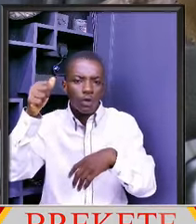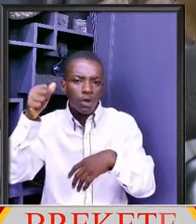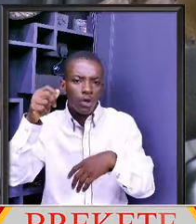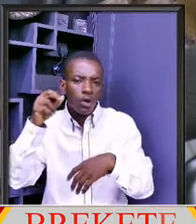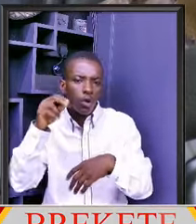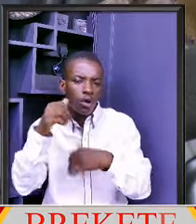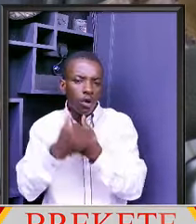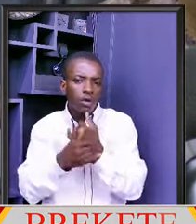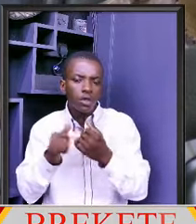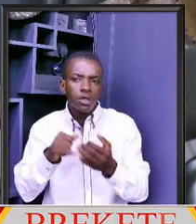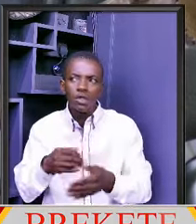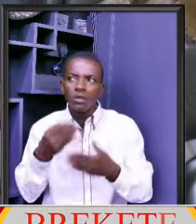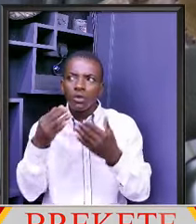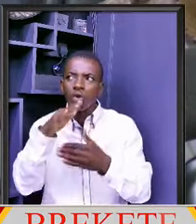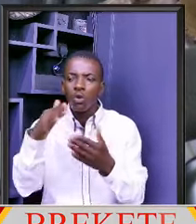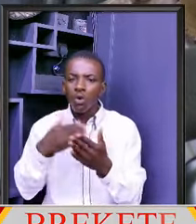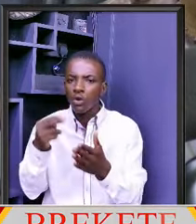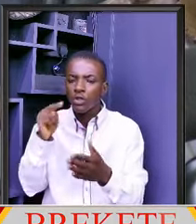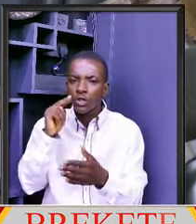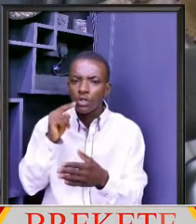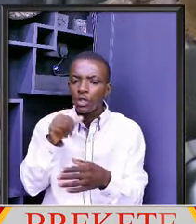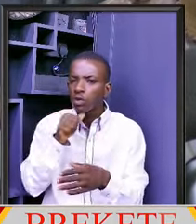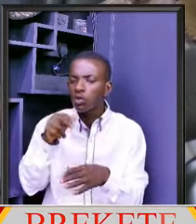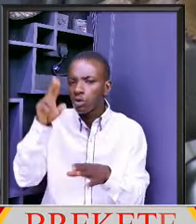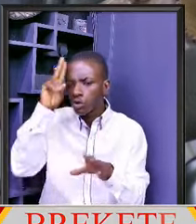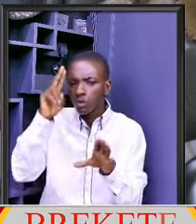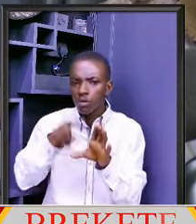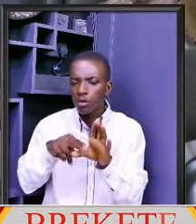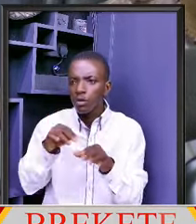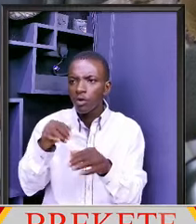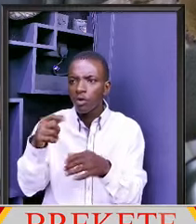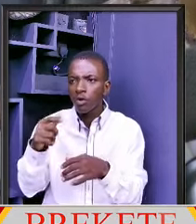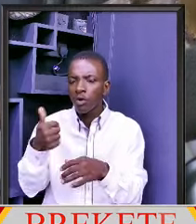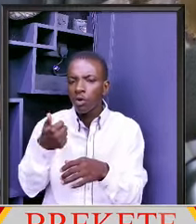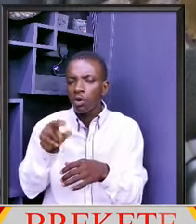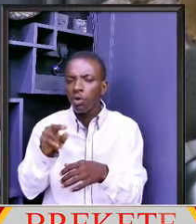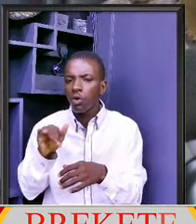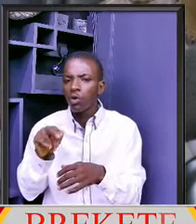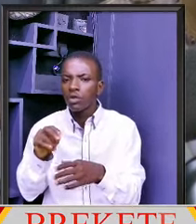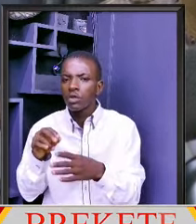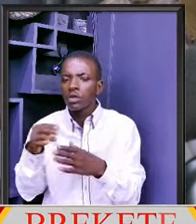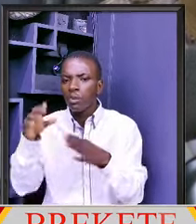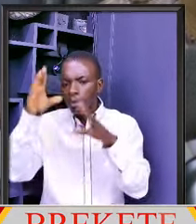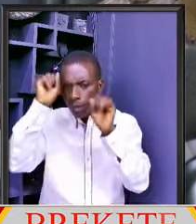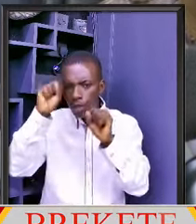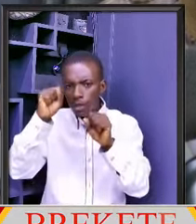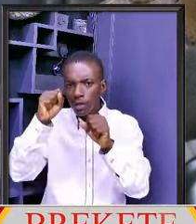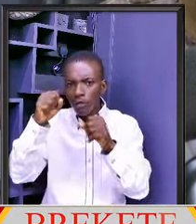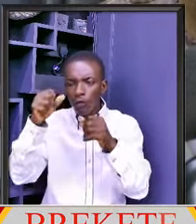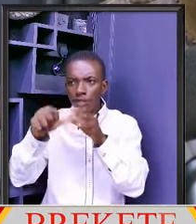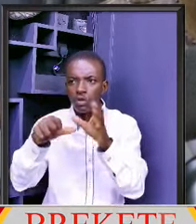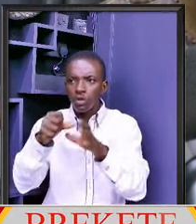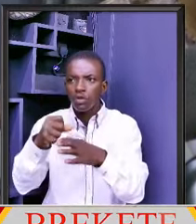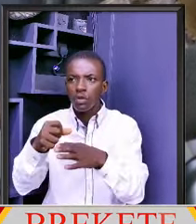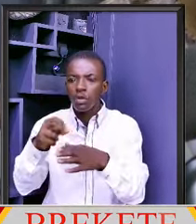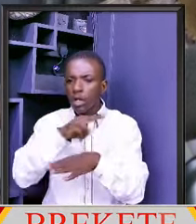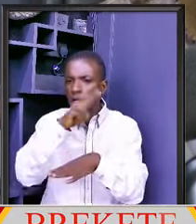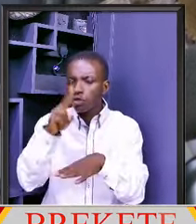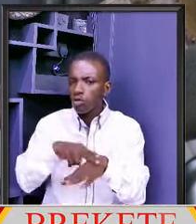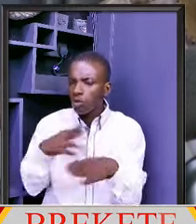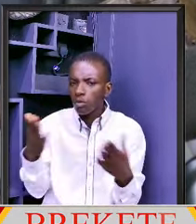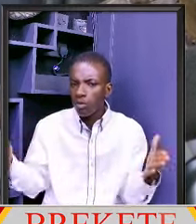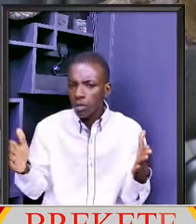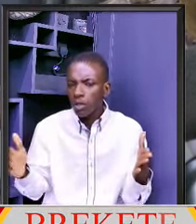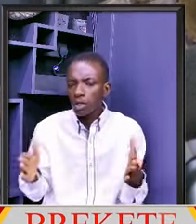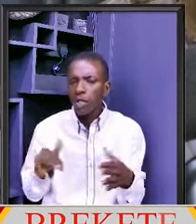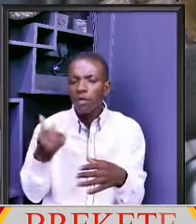is representing all Nigeria, we are not chairman of Ogun State. We are president of association nationwide. And these people that form the